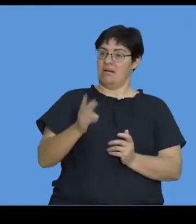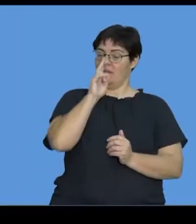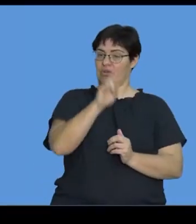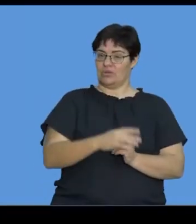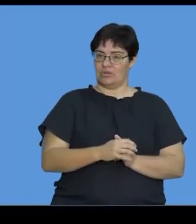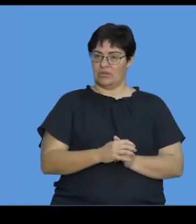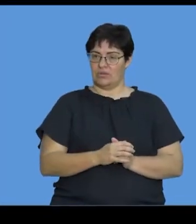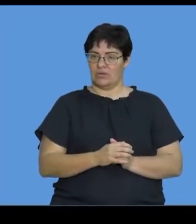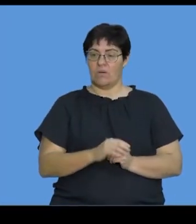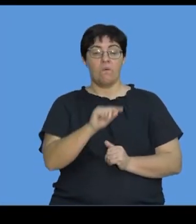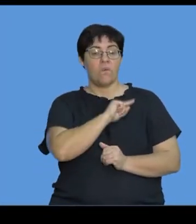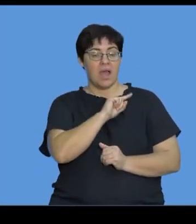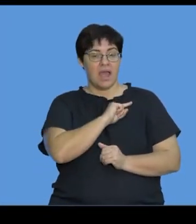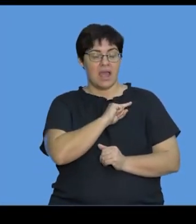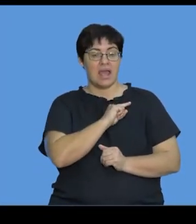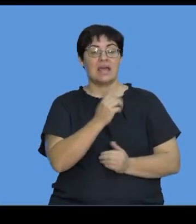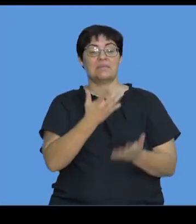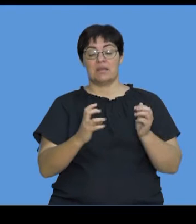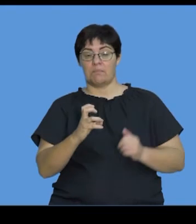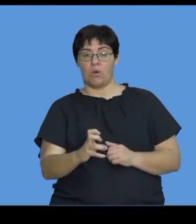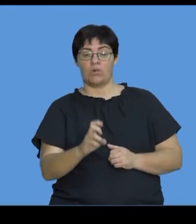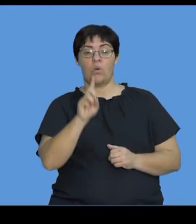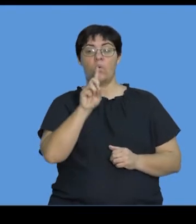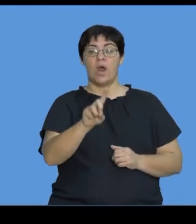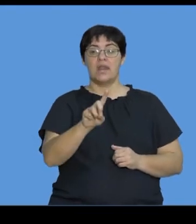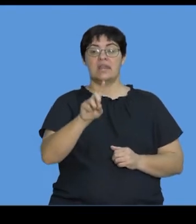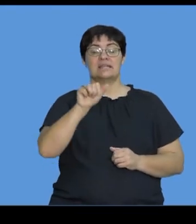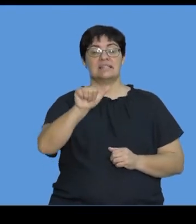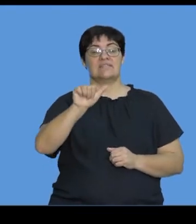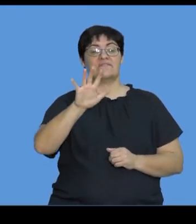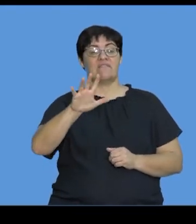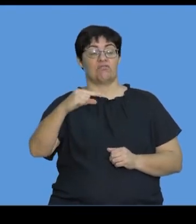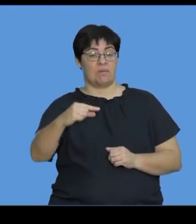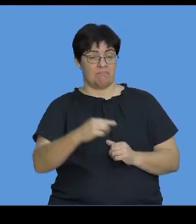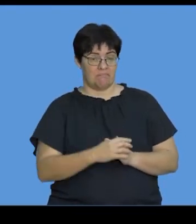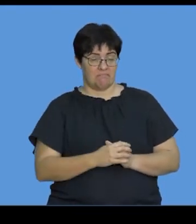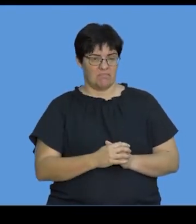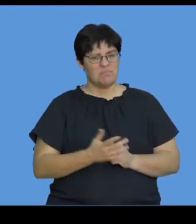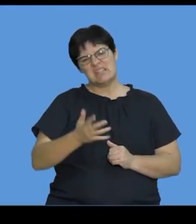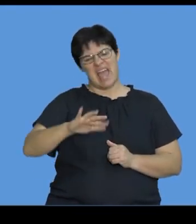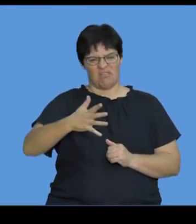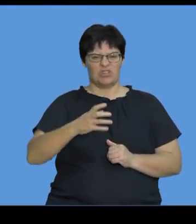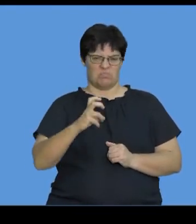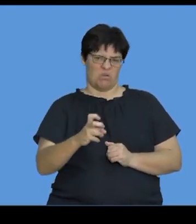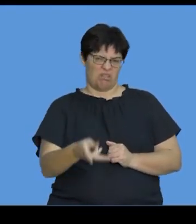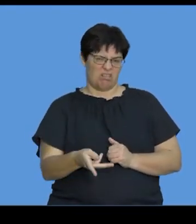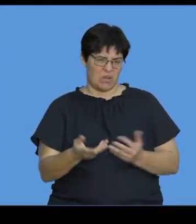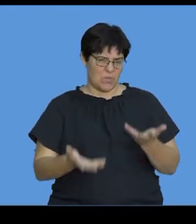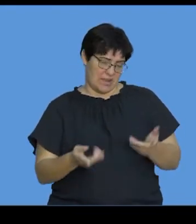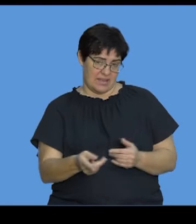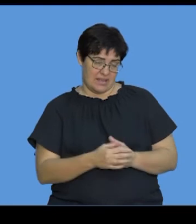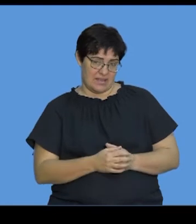ooh, look, why was it important? The mass of the ball is 165 grams. That's the average mass of a hockey